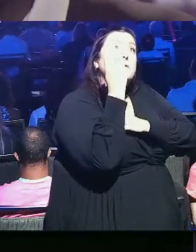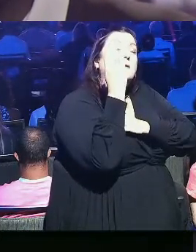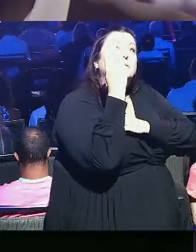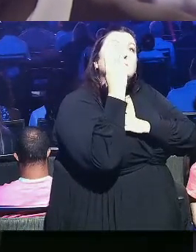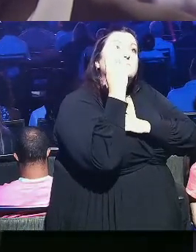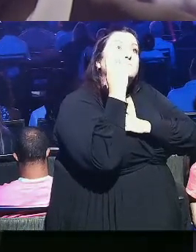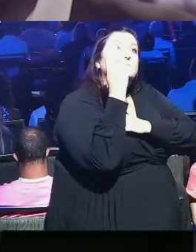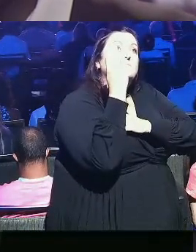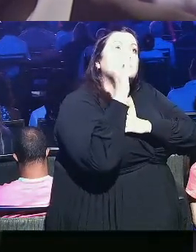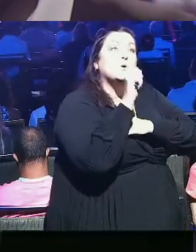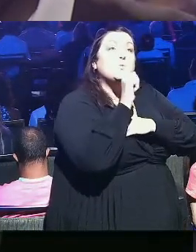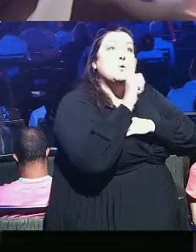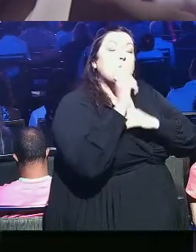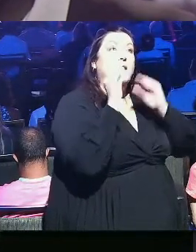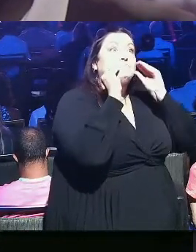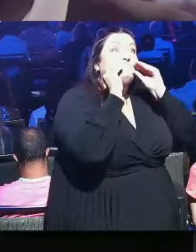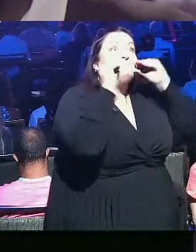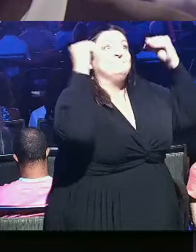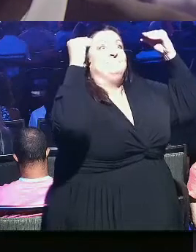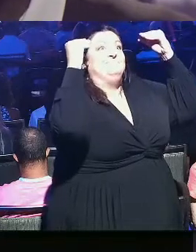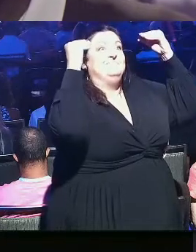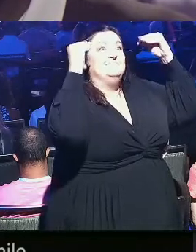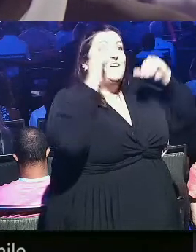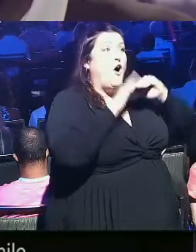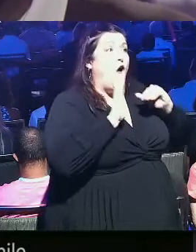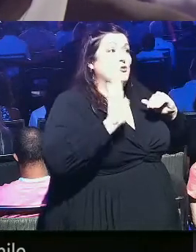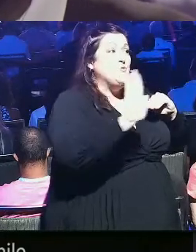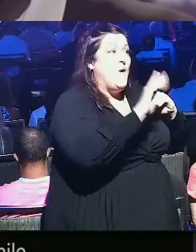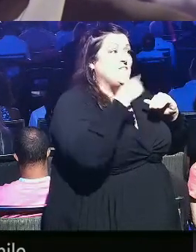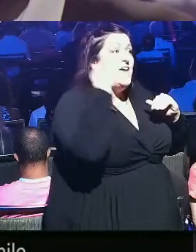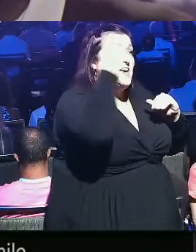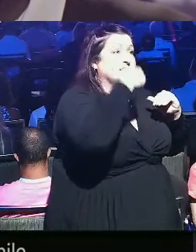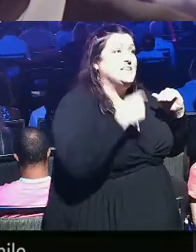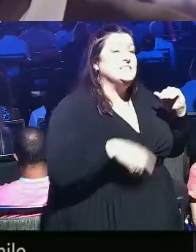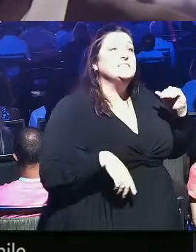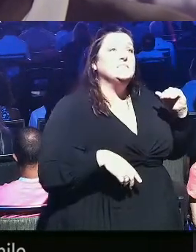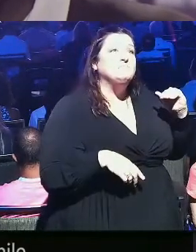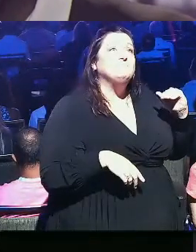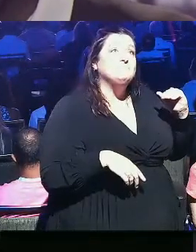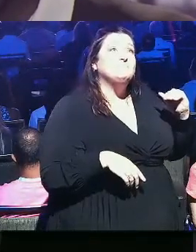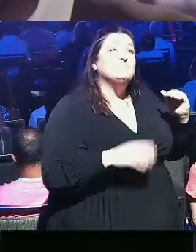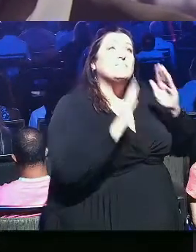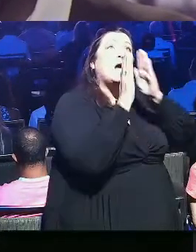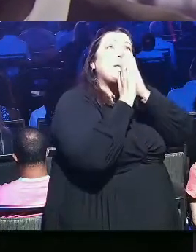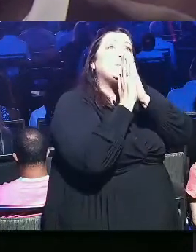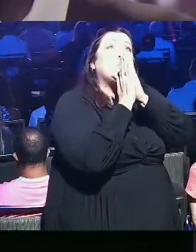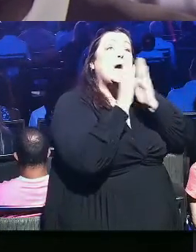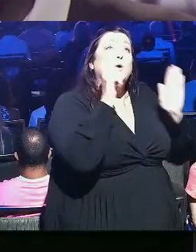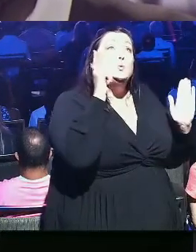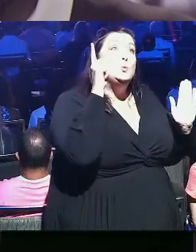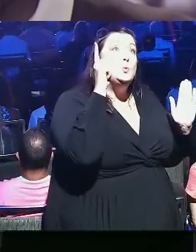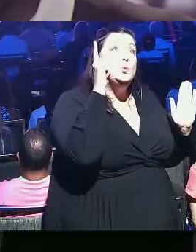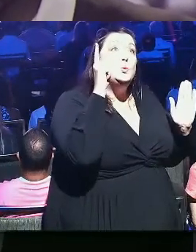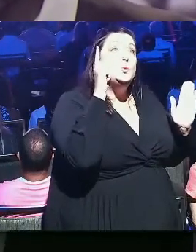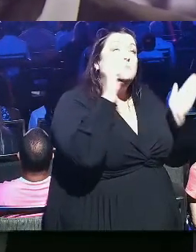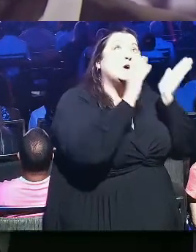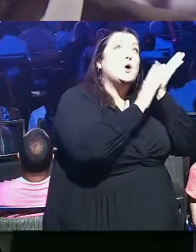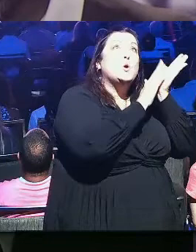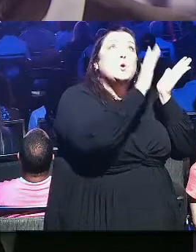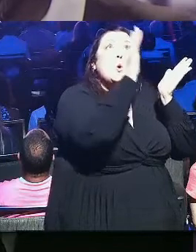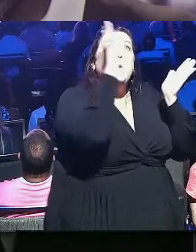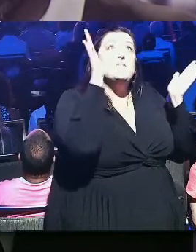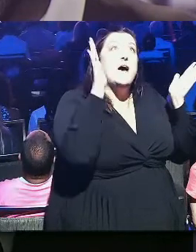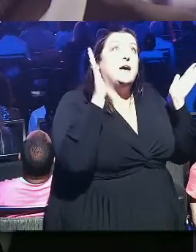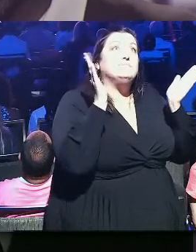a huge smile on your face. Amen. Father, I pray that, you know, you are just glorified. Mm. Help